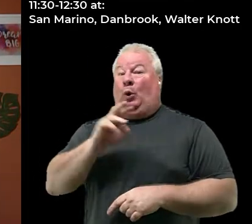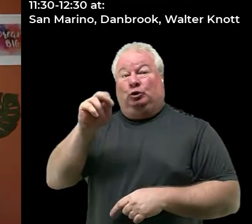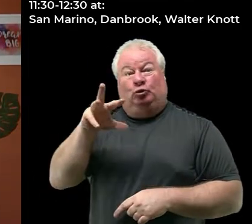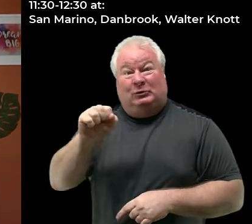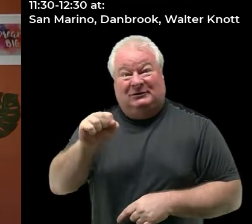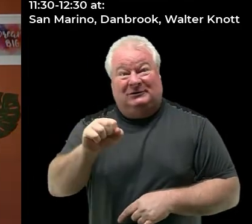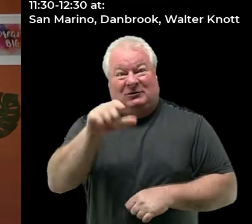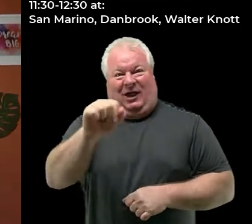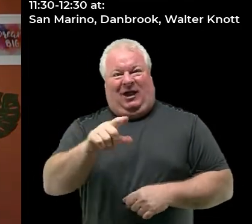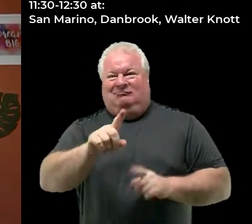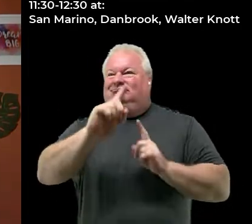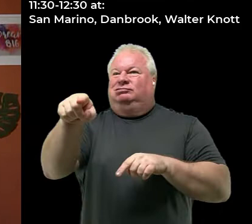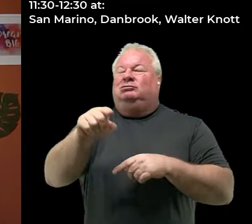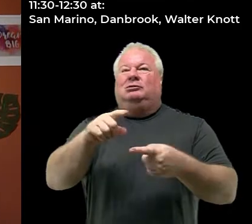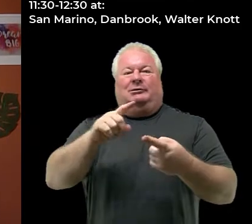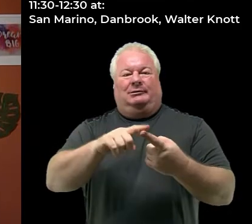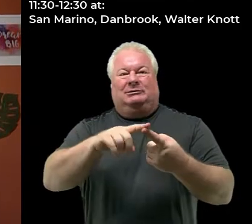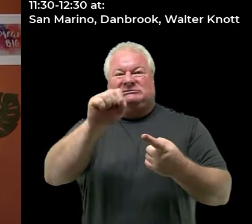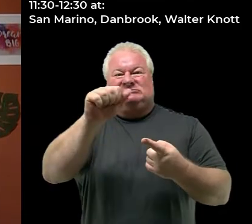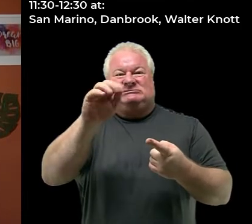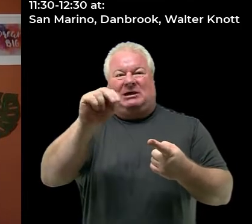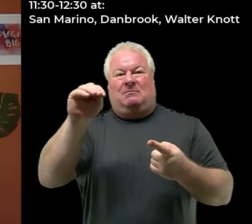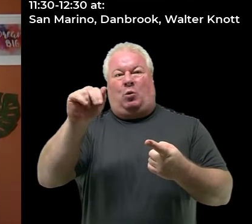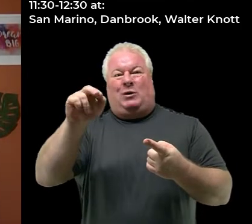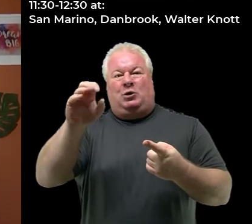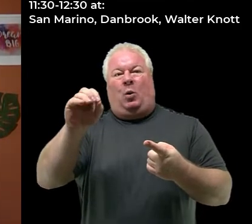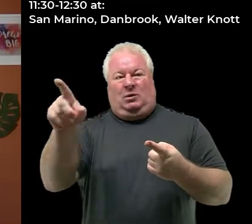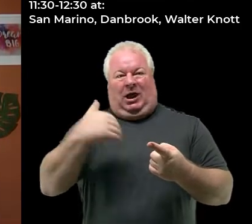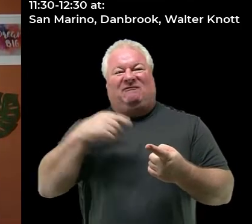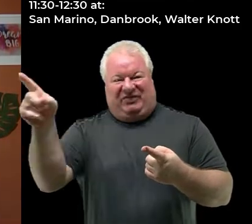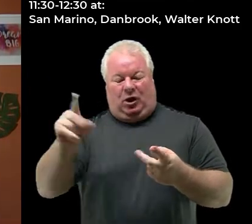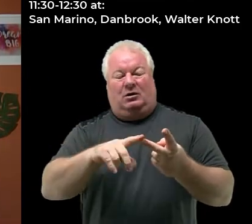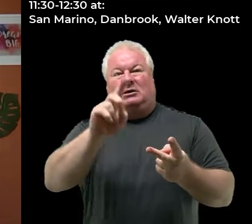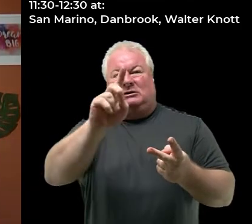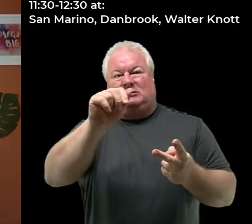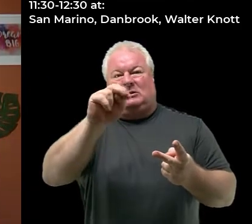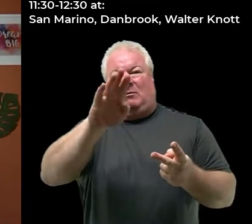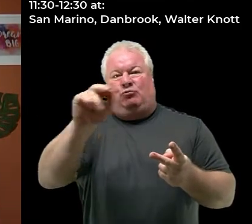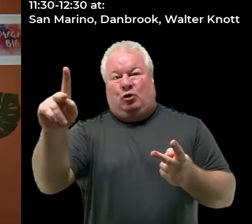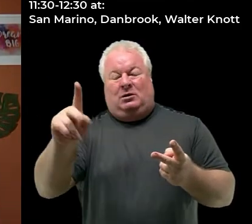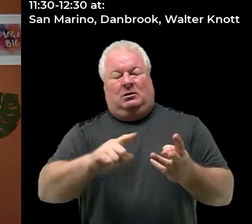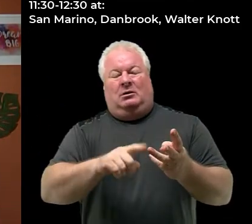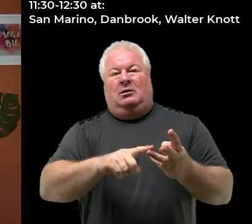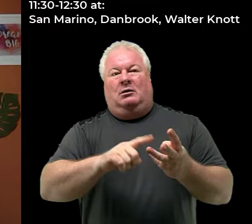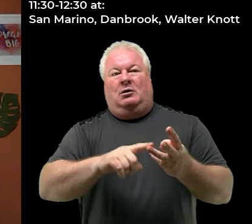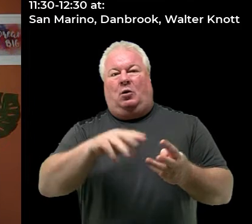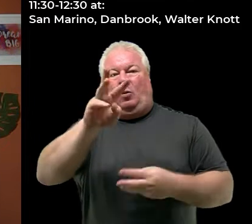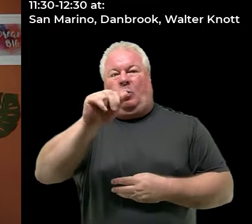news is that you can go get lunch San Marino, Danbrook, or Walter